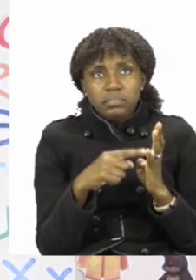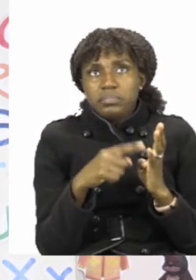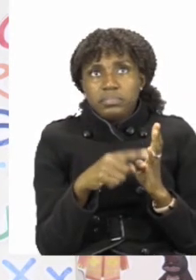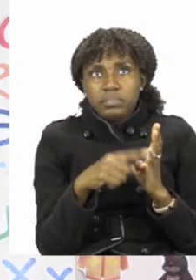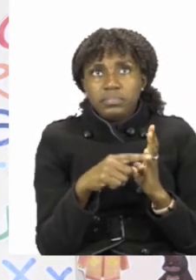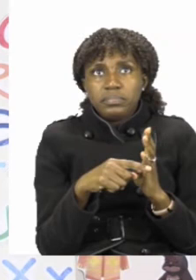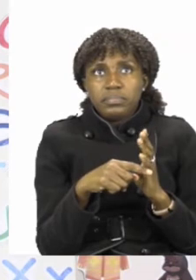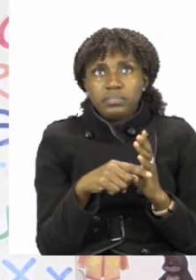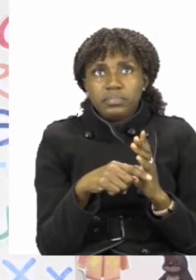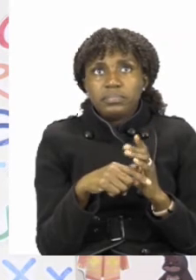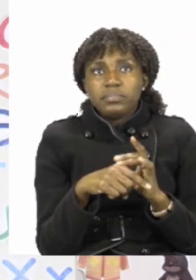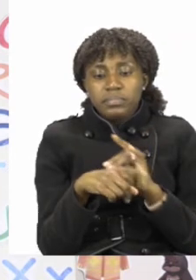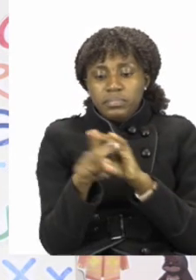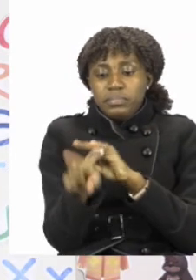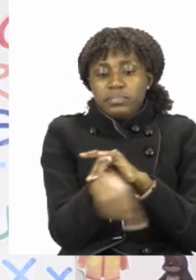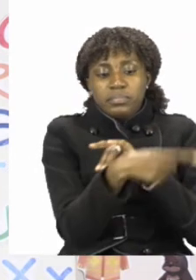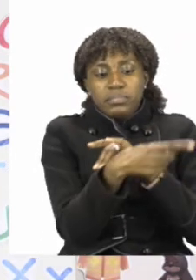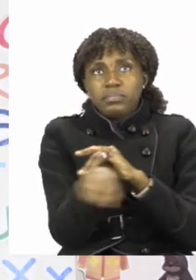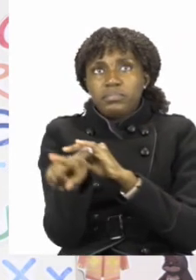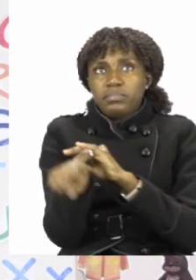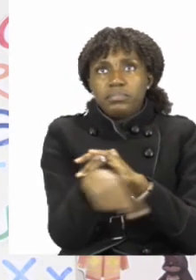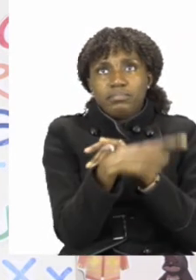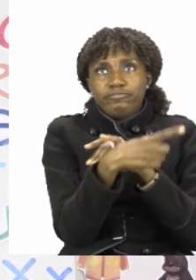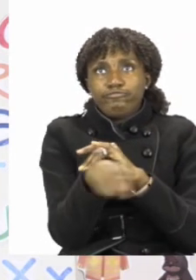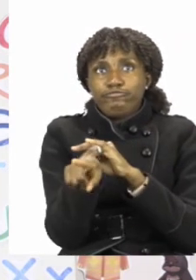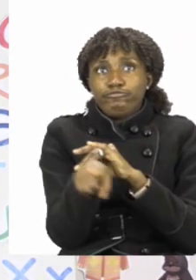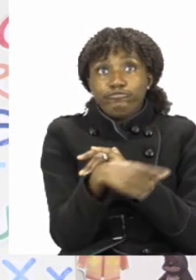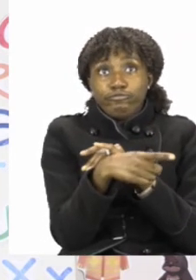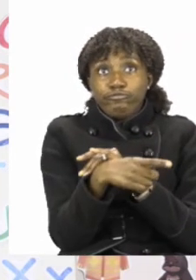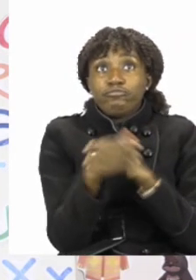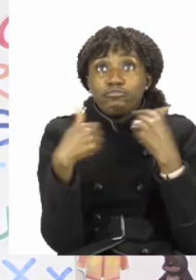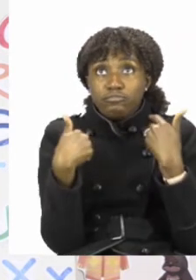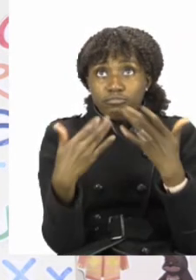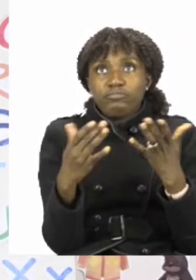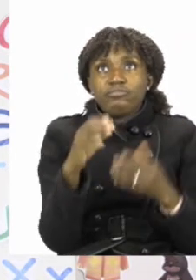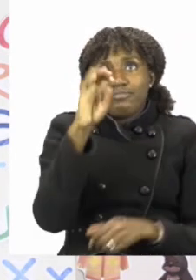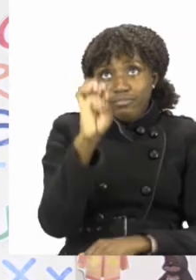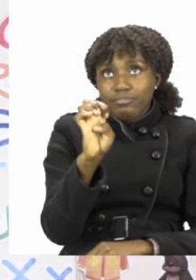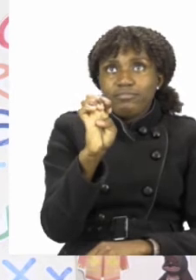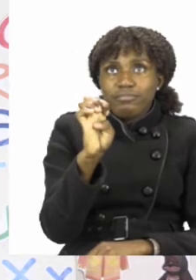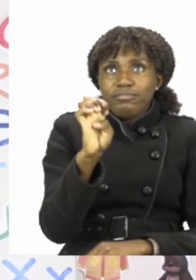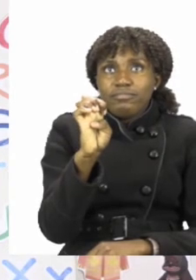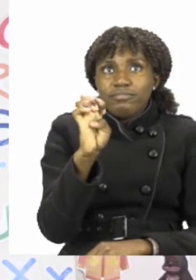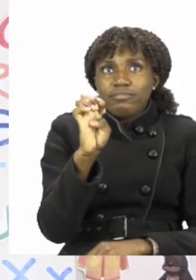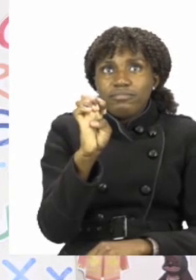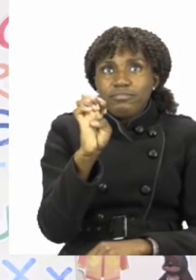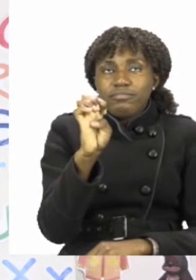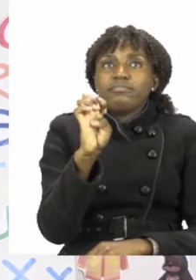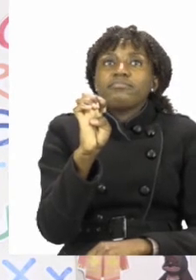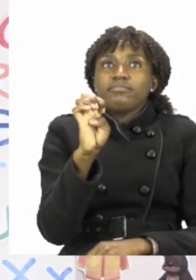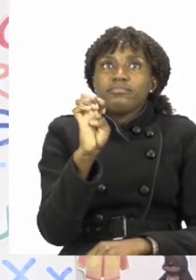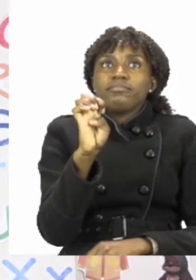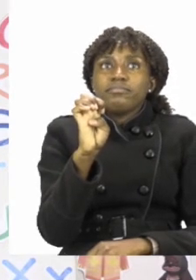one that we're going to do today is elephant. You can see that the elephant has an E to